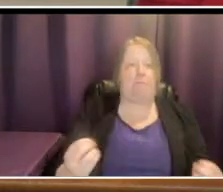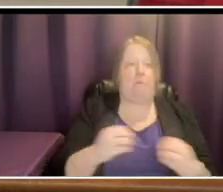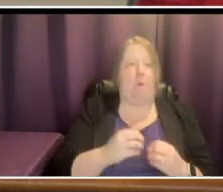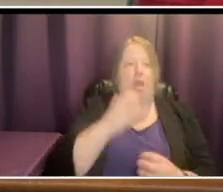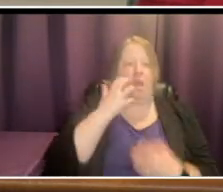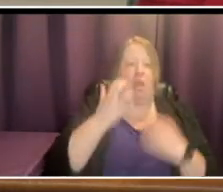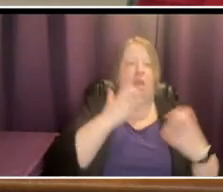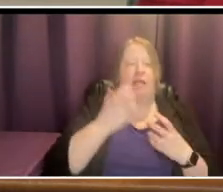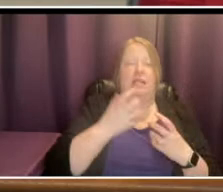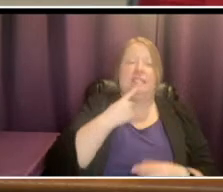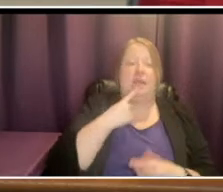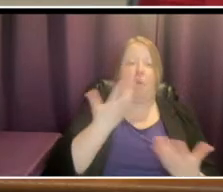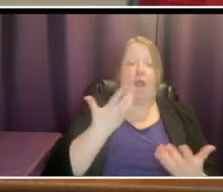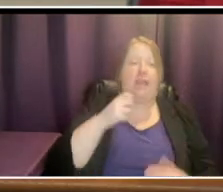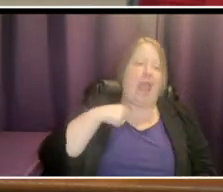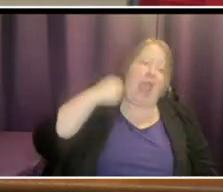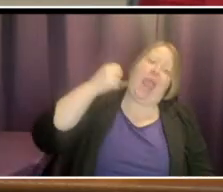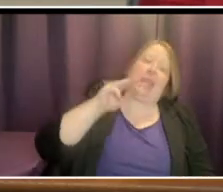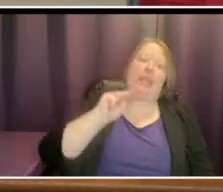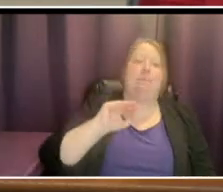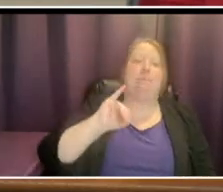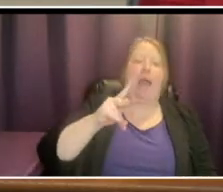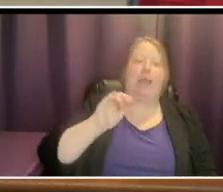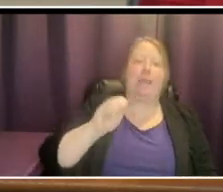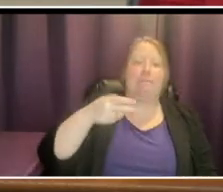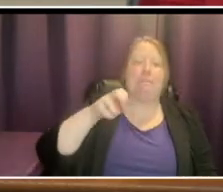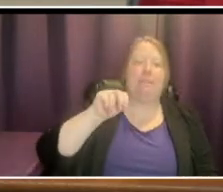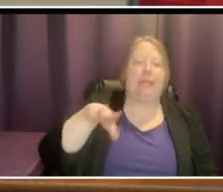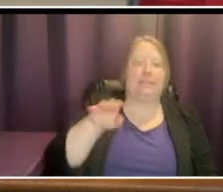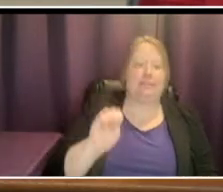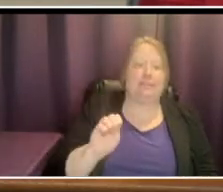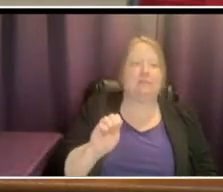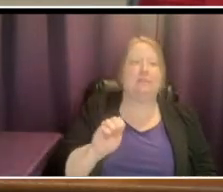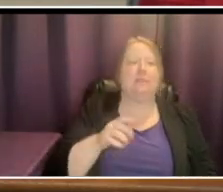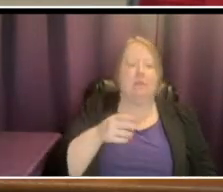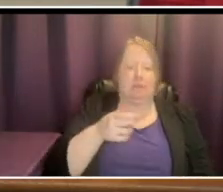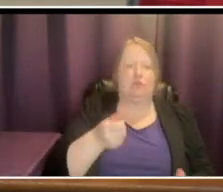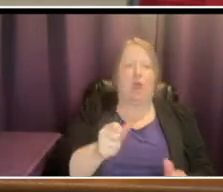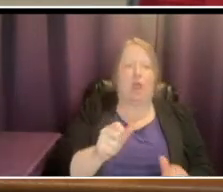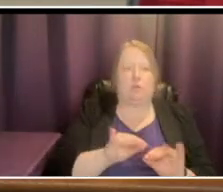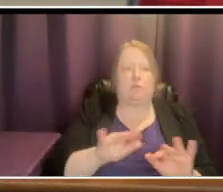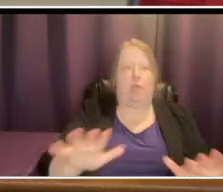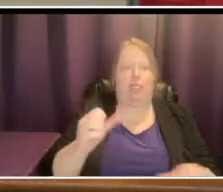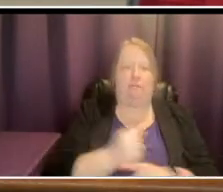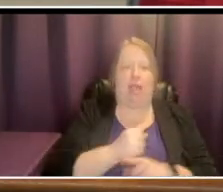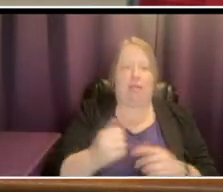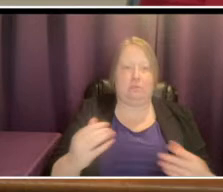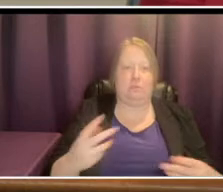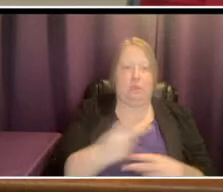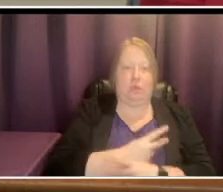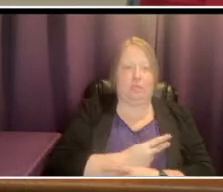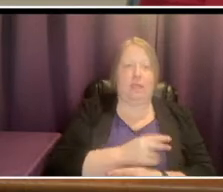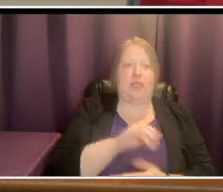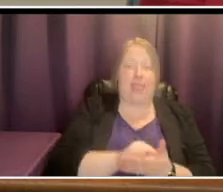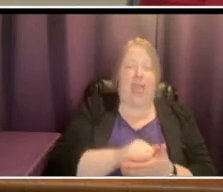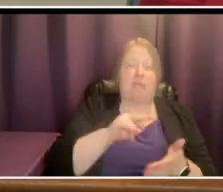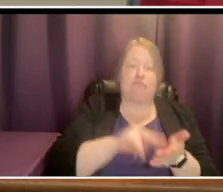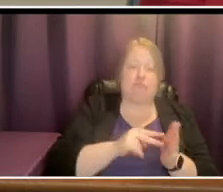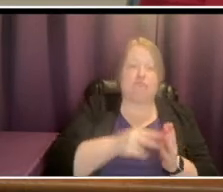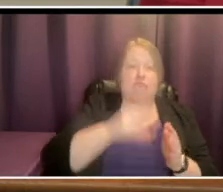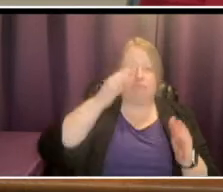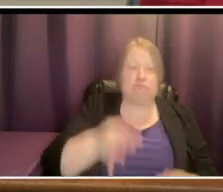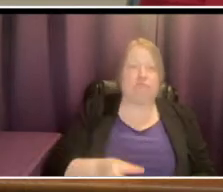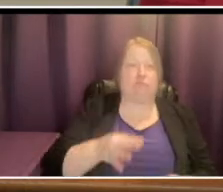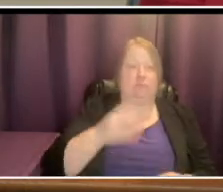deliberate decision to further enrage the mob against Vice President Pence cannot be justified by anything